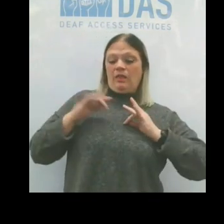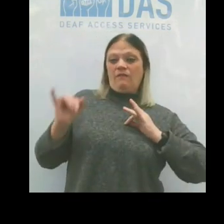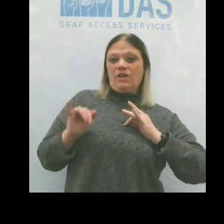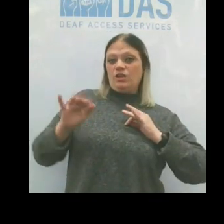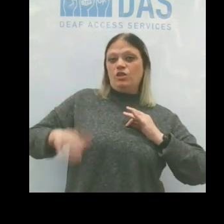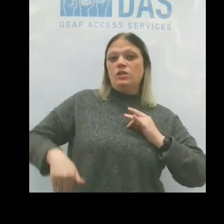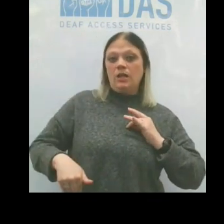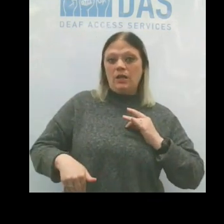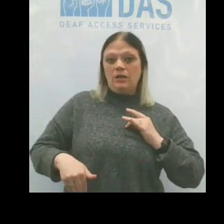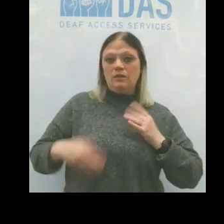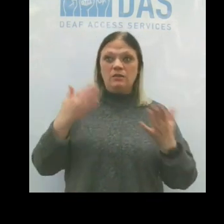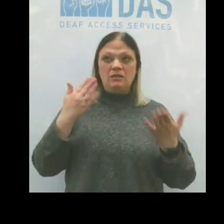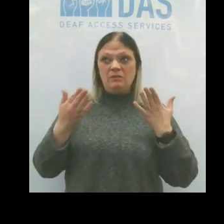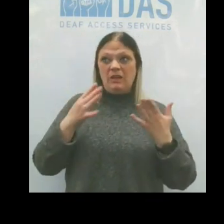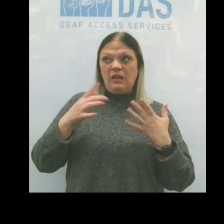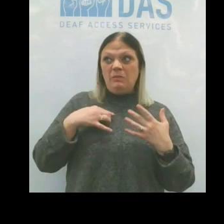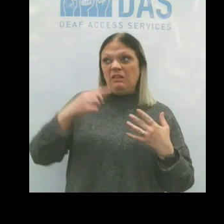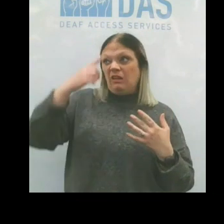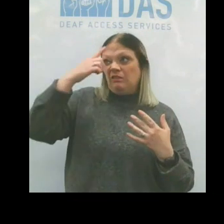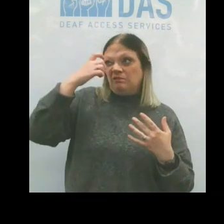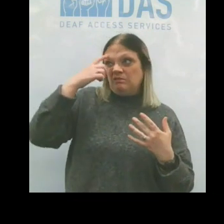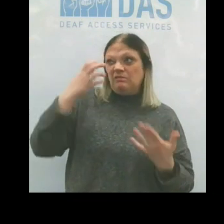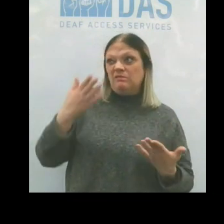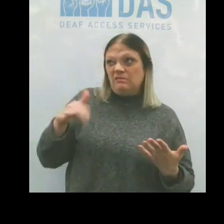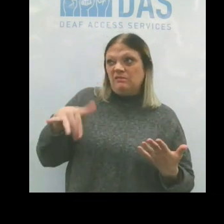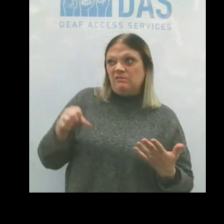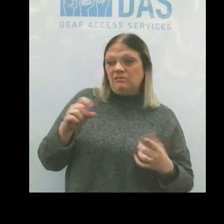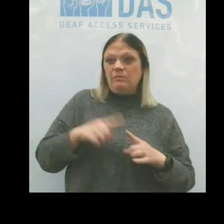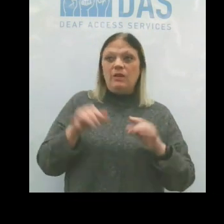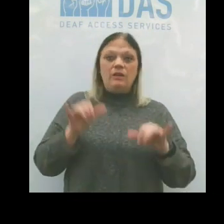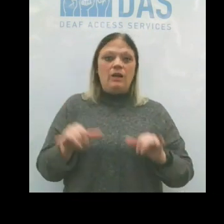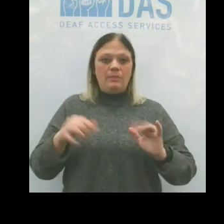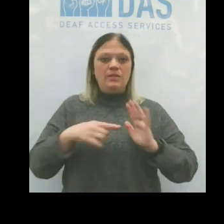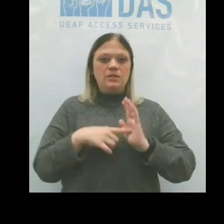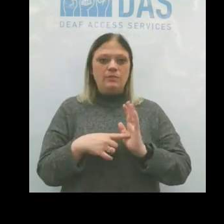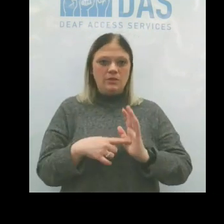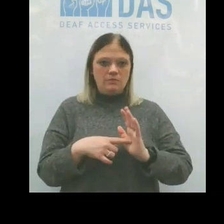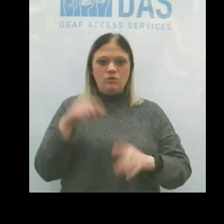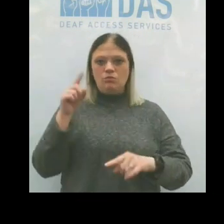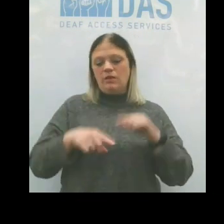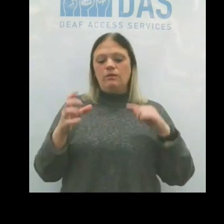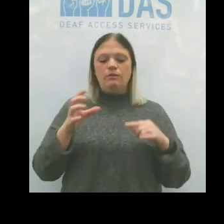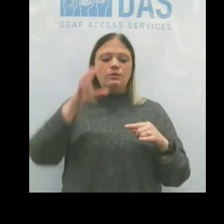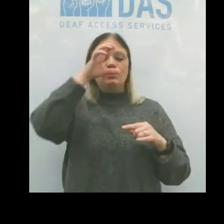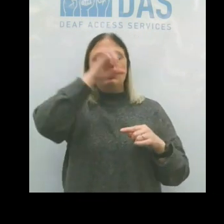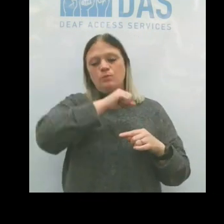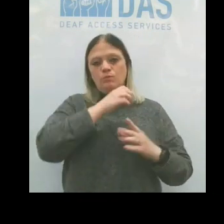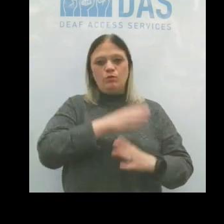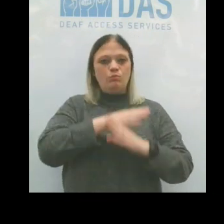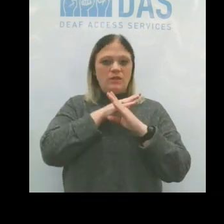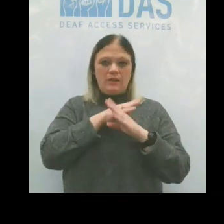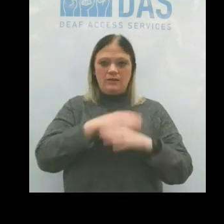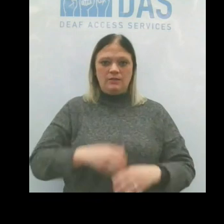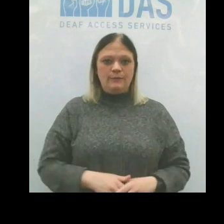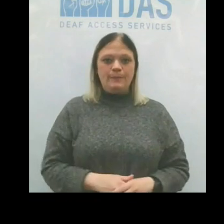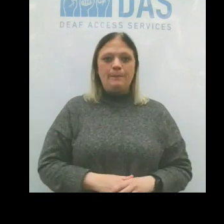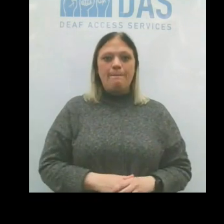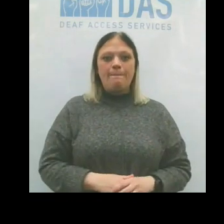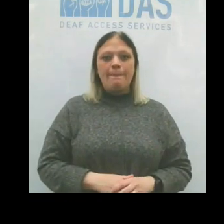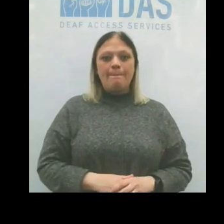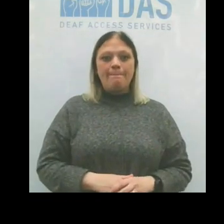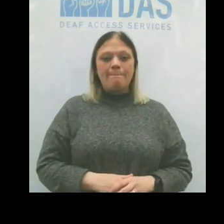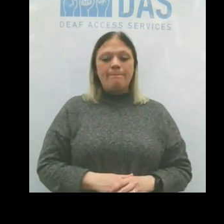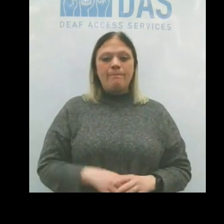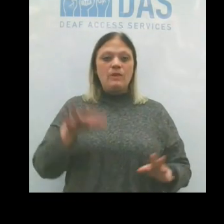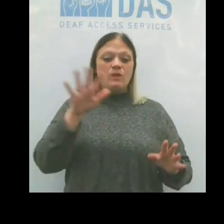maybe they think that they do. That's common symptoms, and so we just can't assume that we're protected at all. So